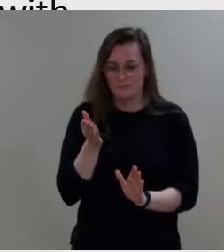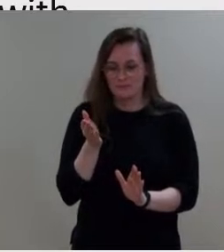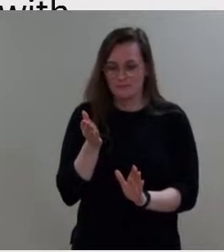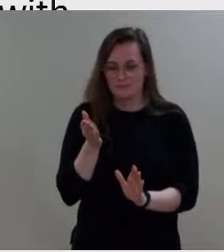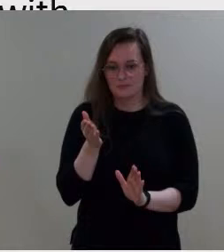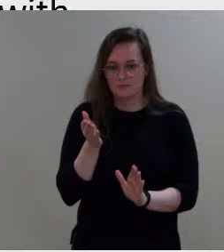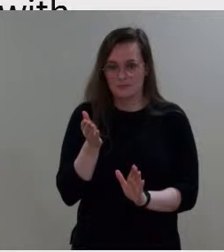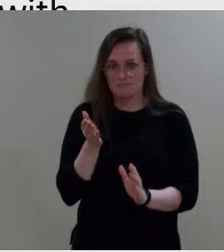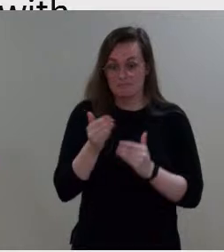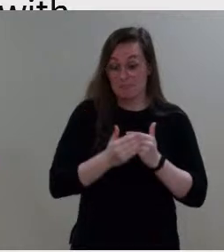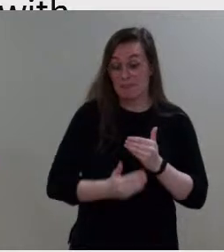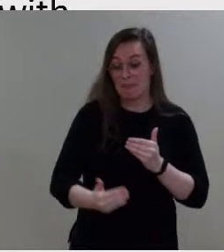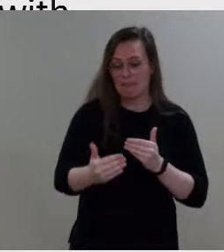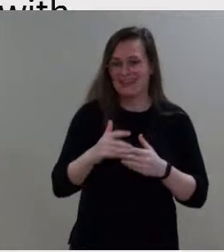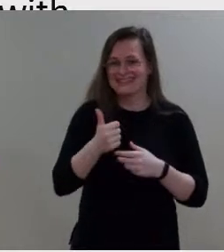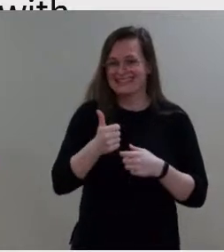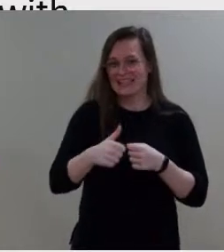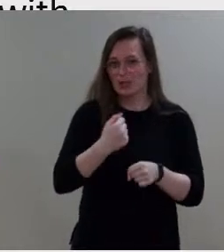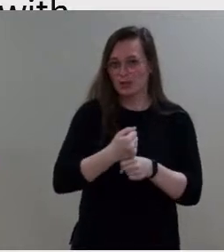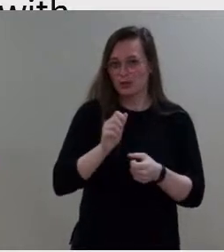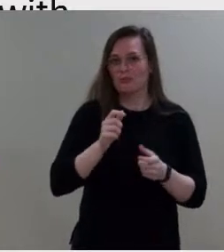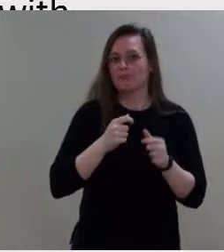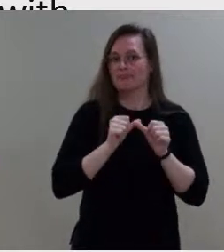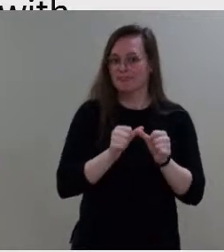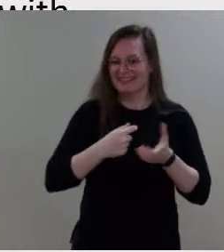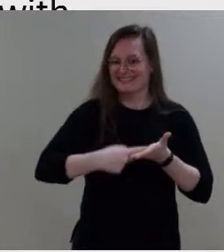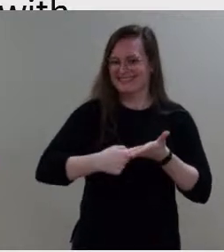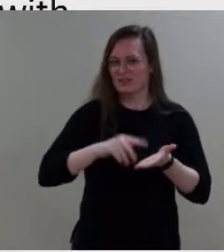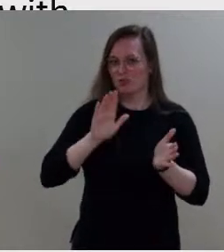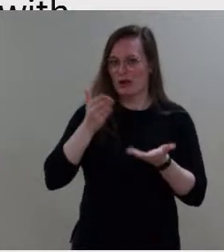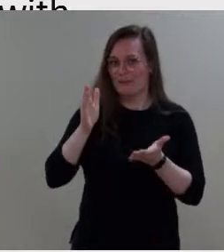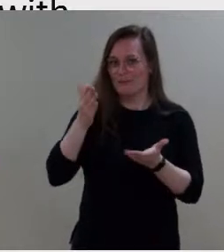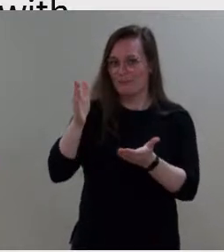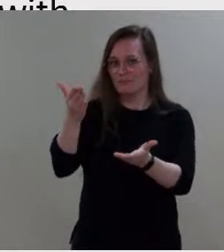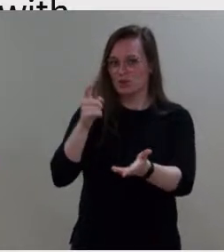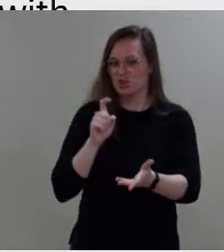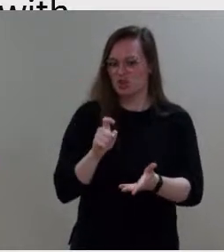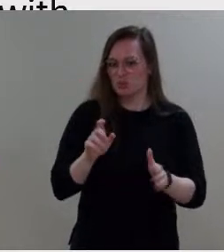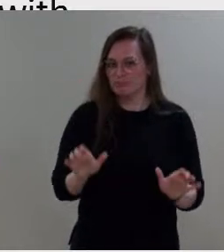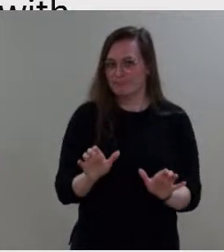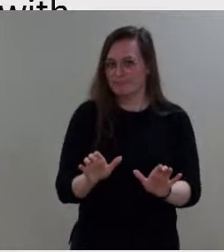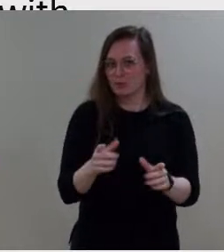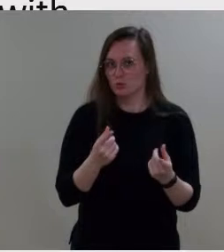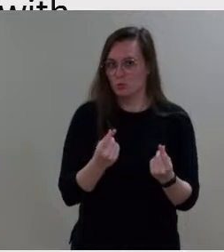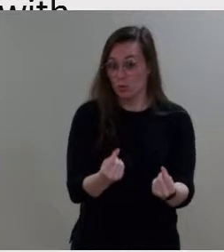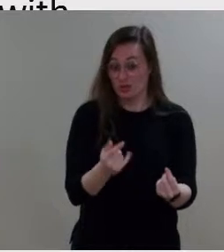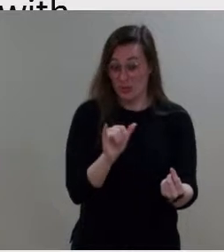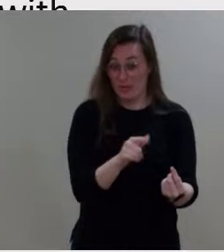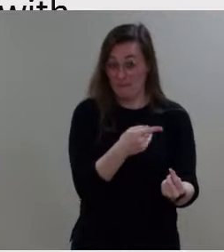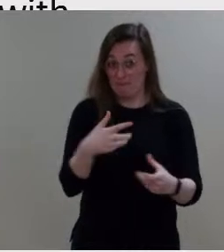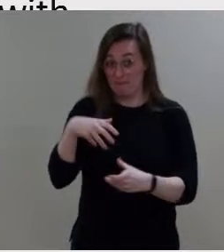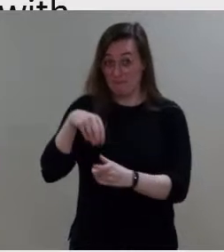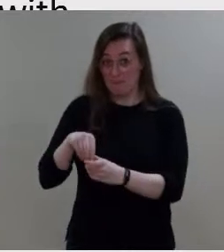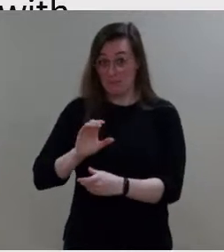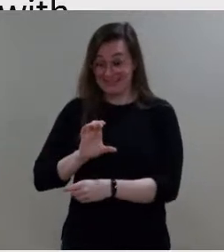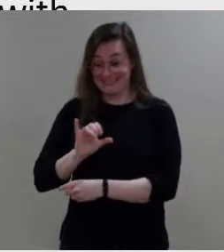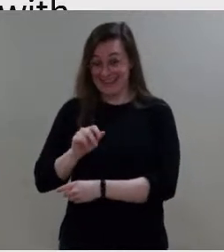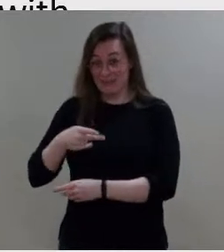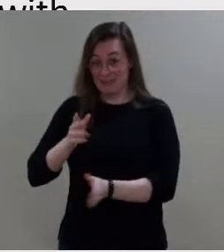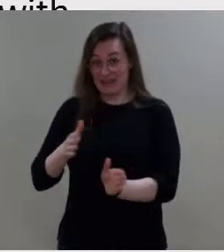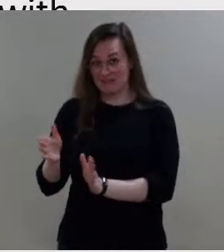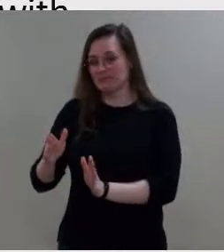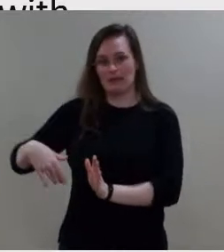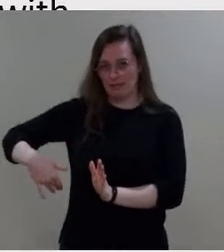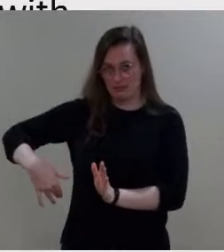scope of recommendations as to what's to be done, and that hasn't been factored into the CIP plan. The Donald Hiltz, there's about